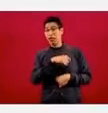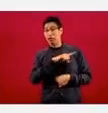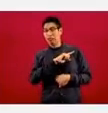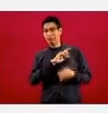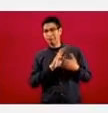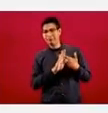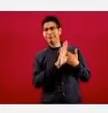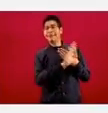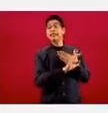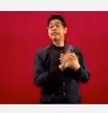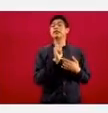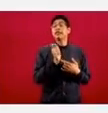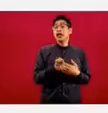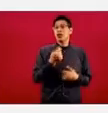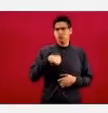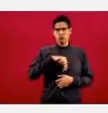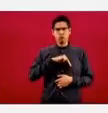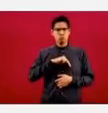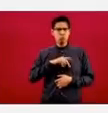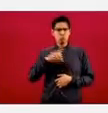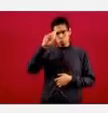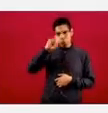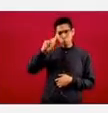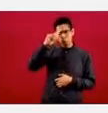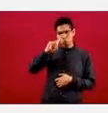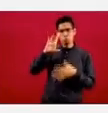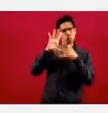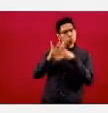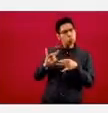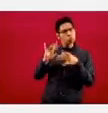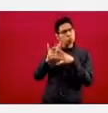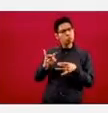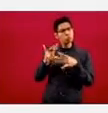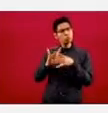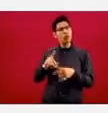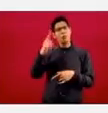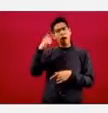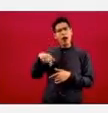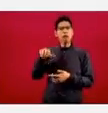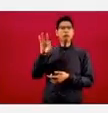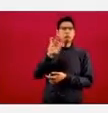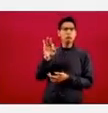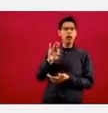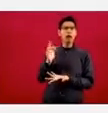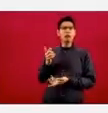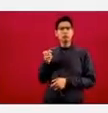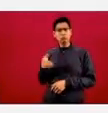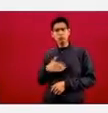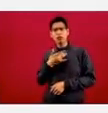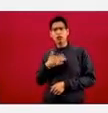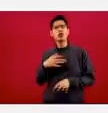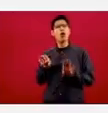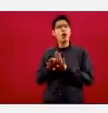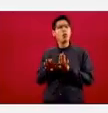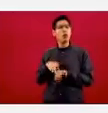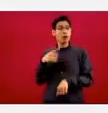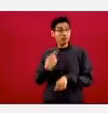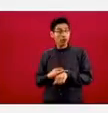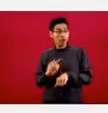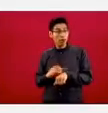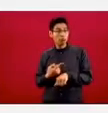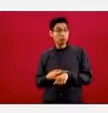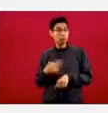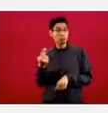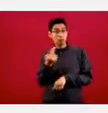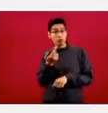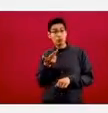So we have, as actors within the Ministry of Health, we have the responsibility